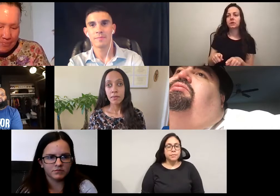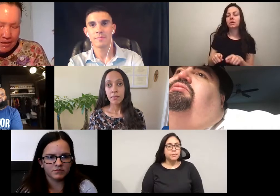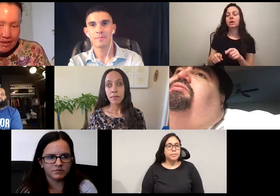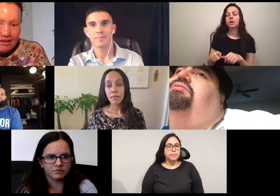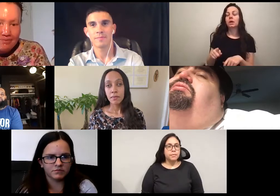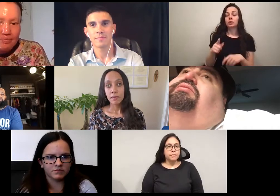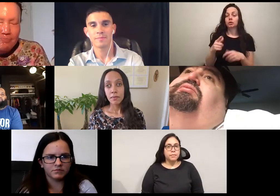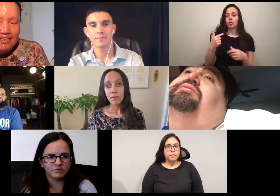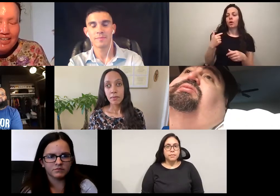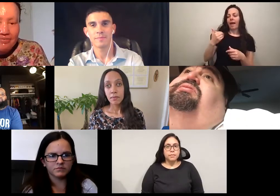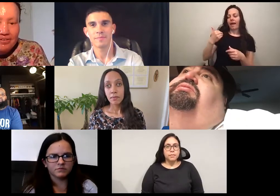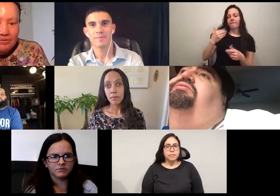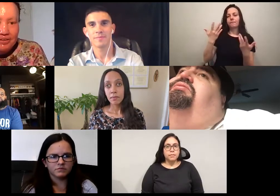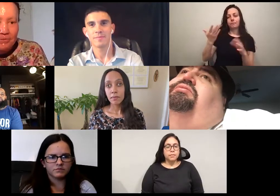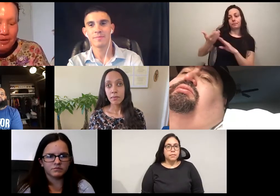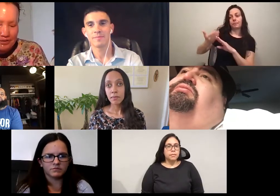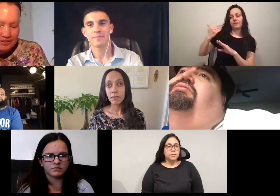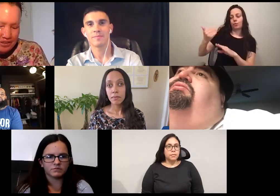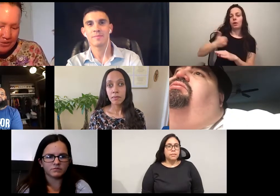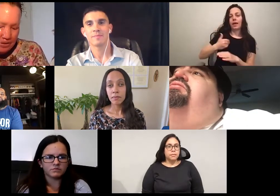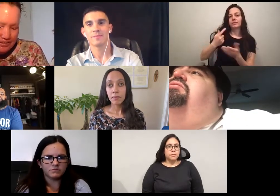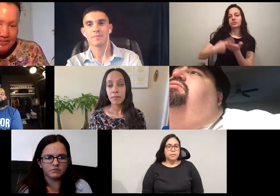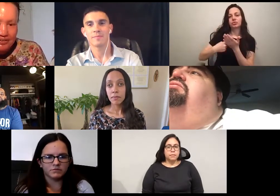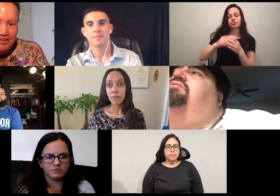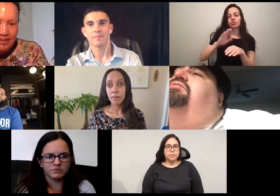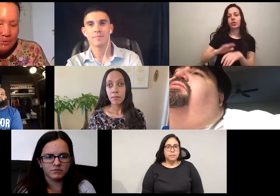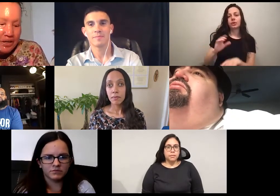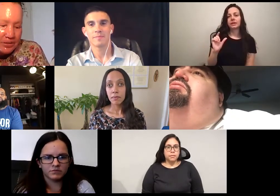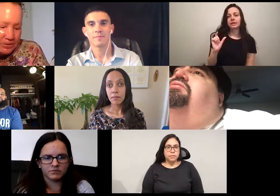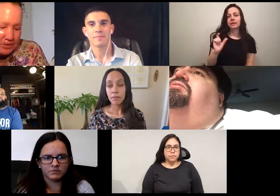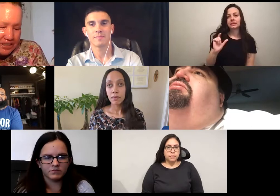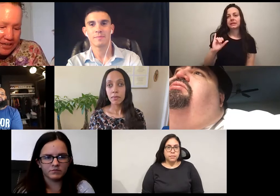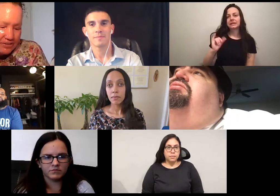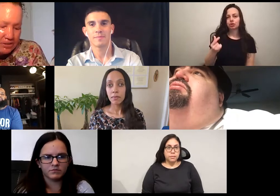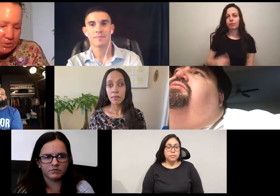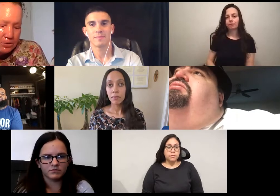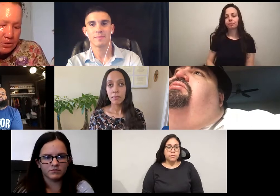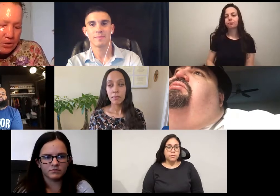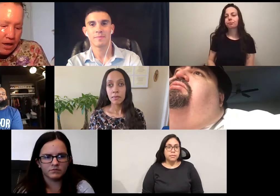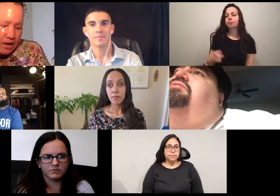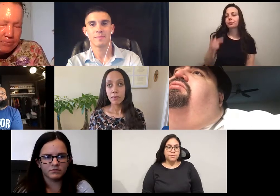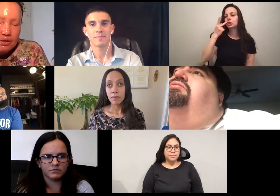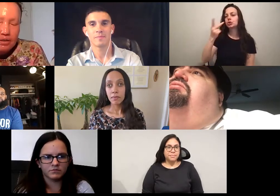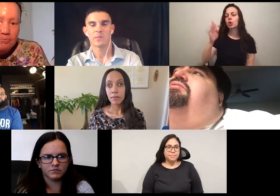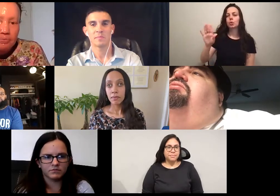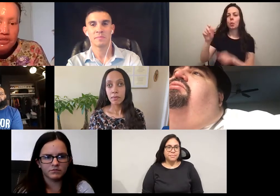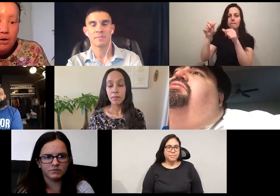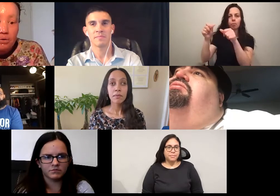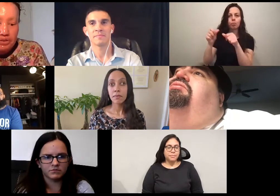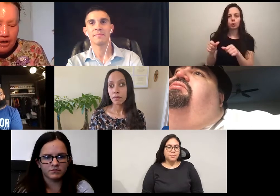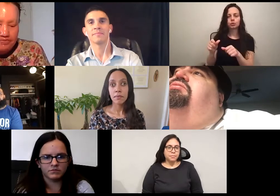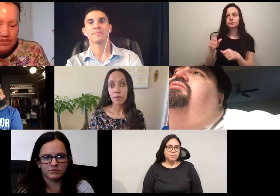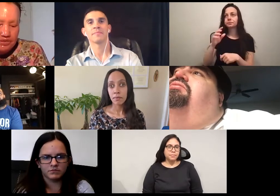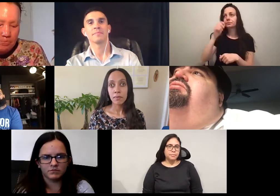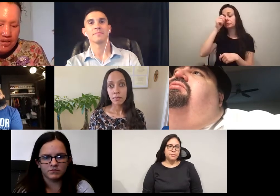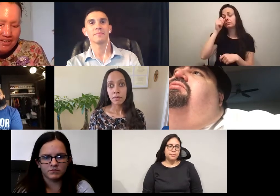Instagram. And I went back to have a look at your post that I commented on, where you were saying that you were told